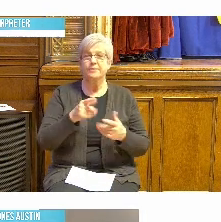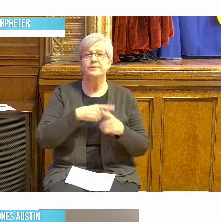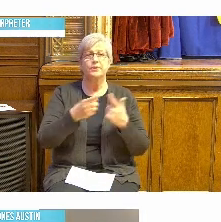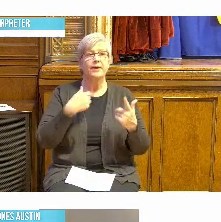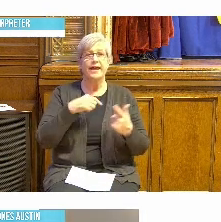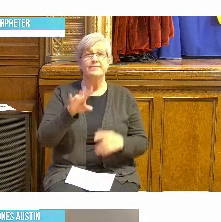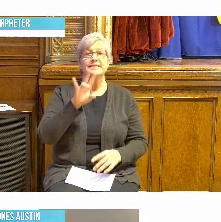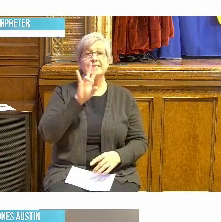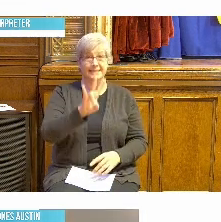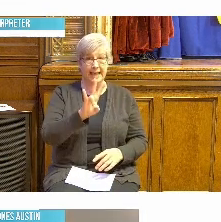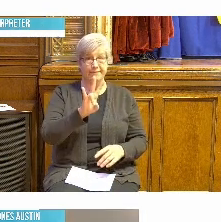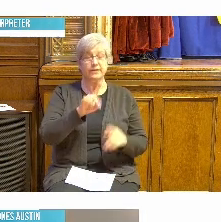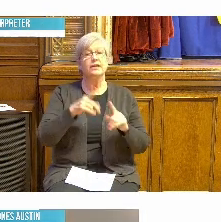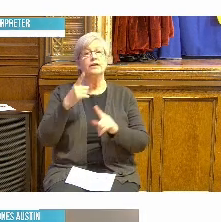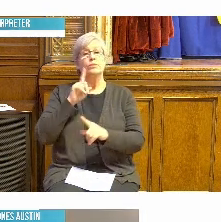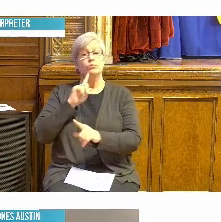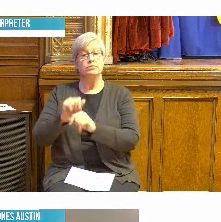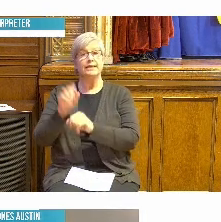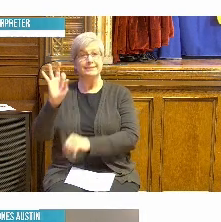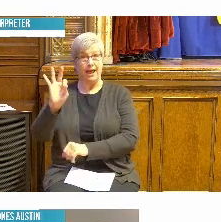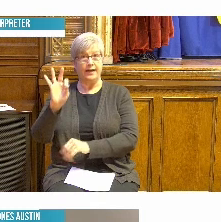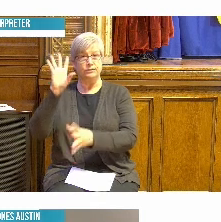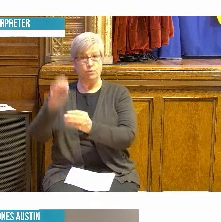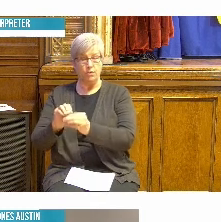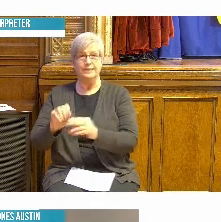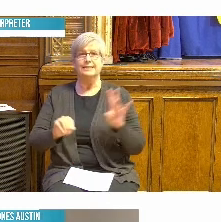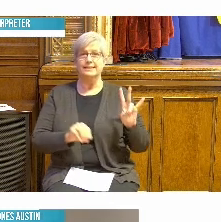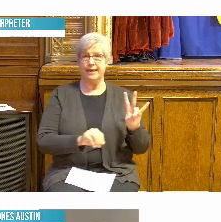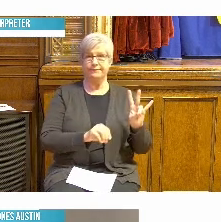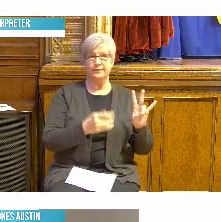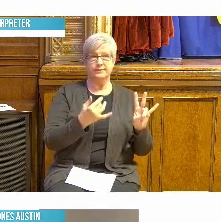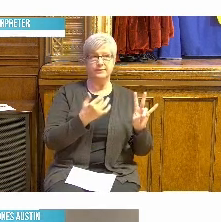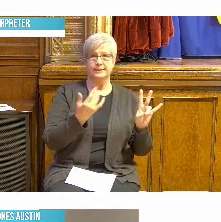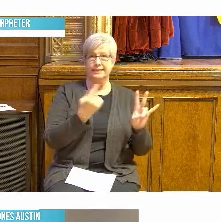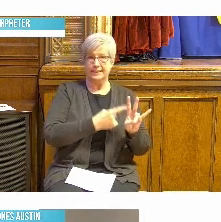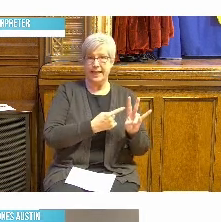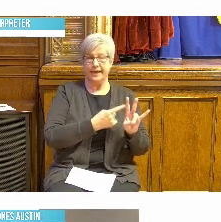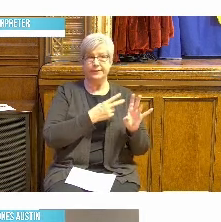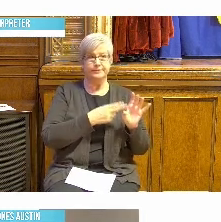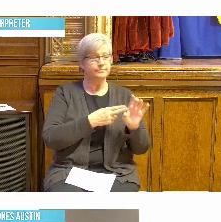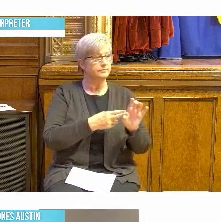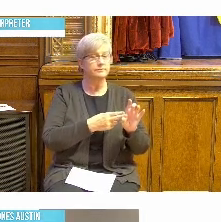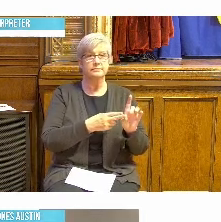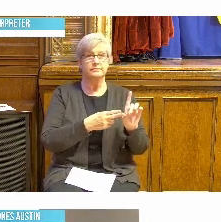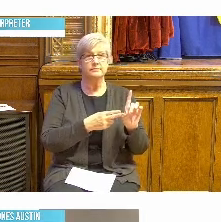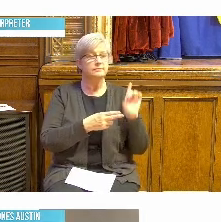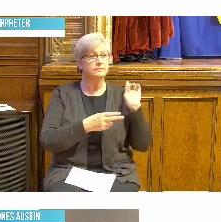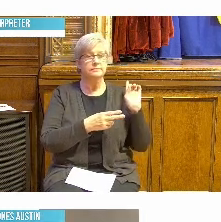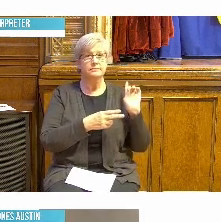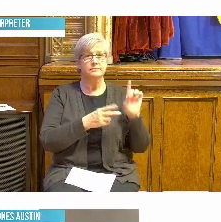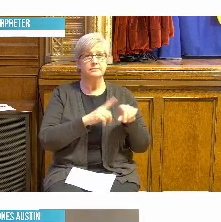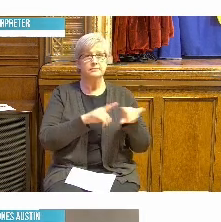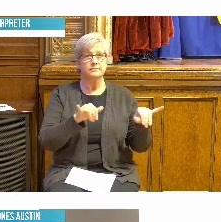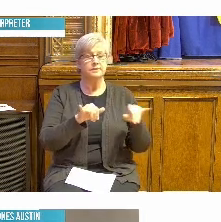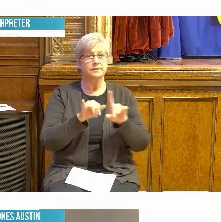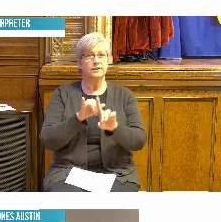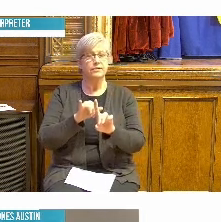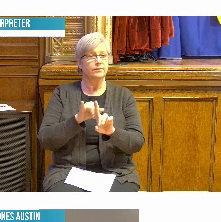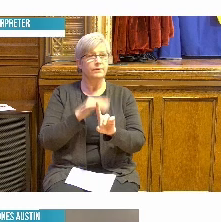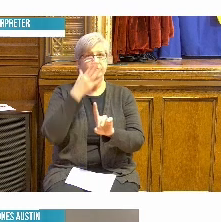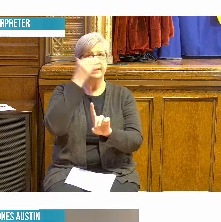have 7 of the 9 commissioners here with us today. Absent are No, we